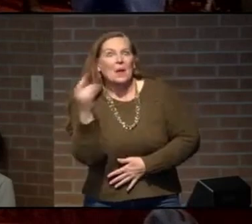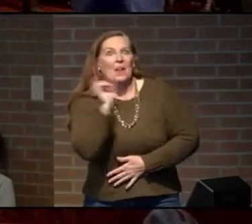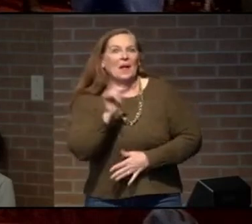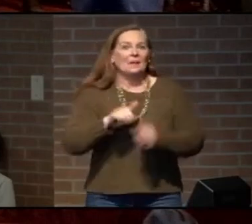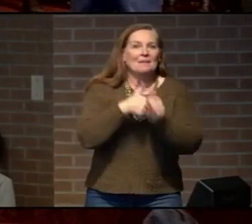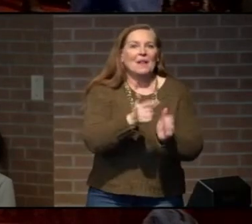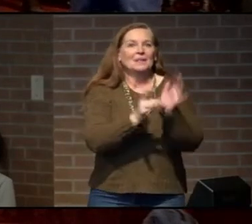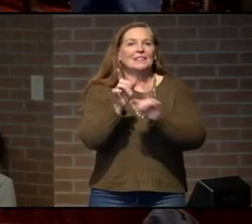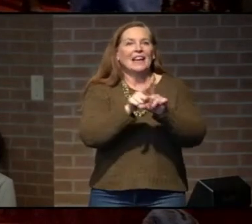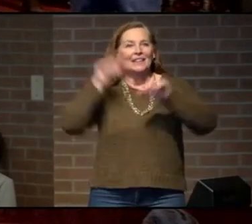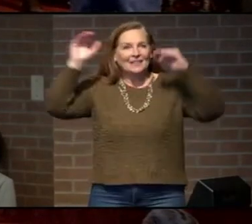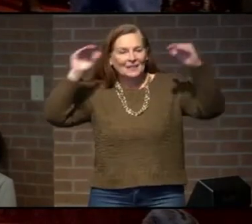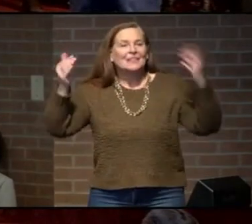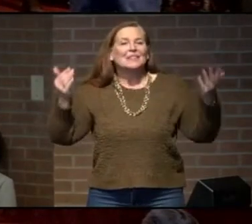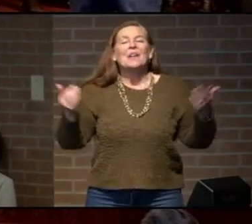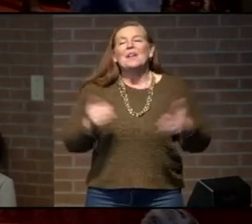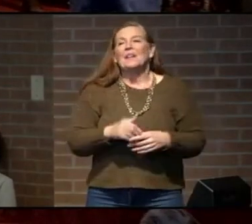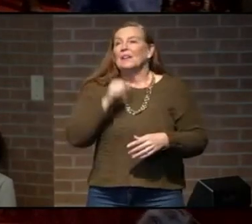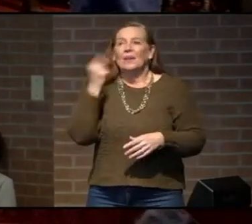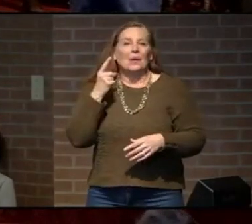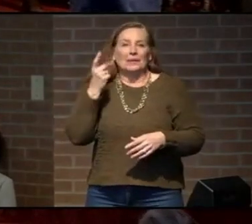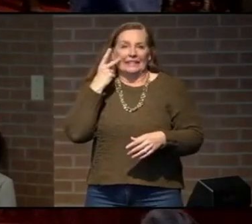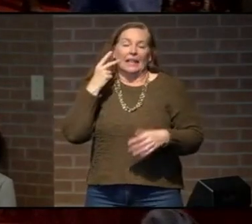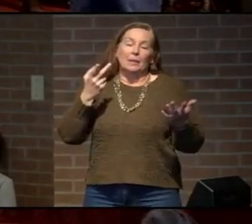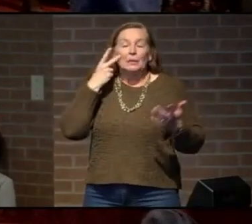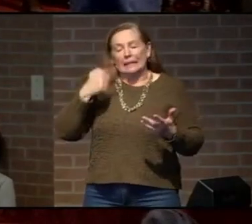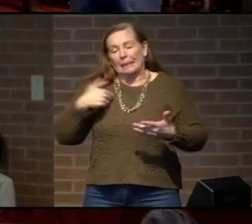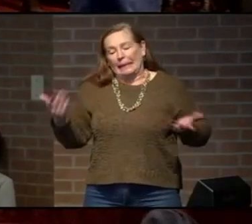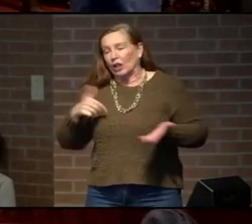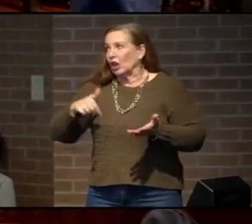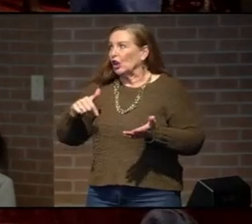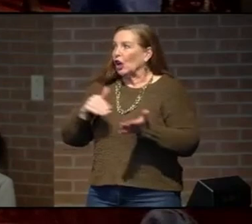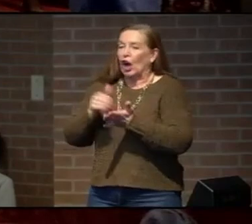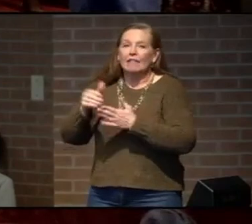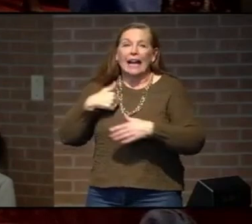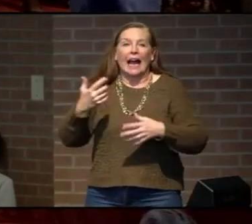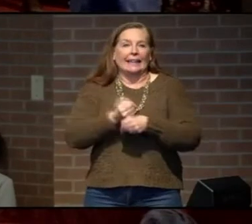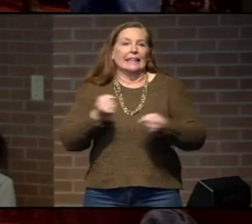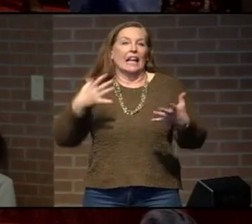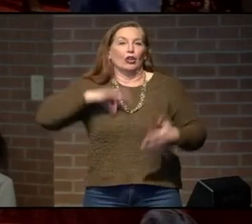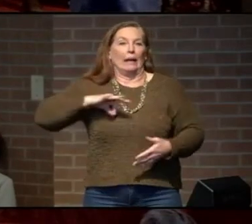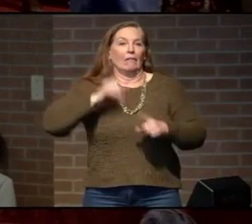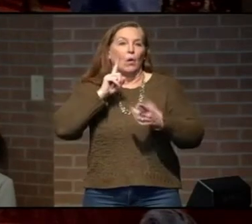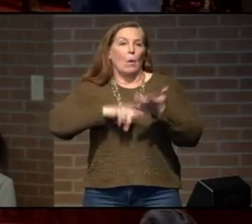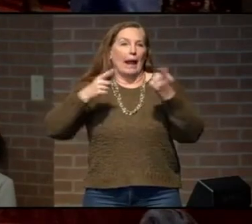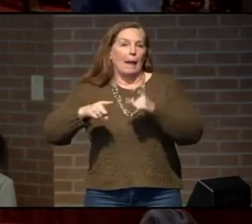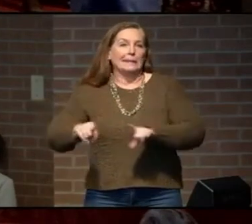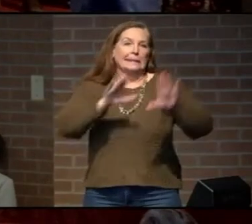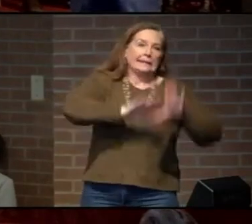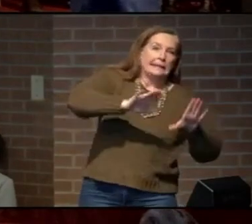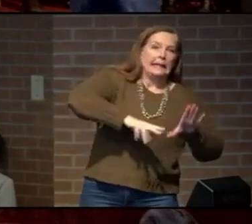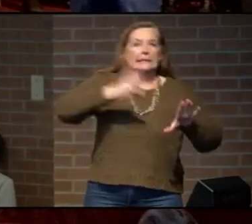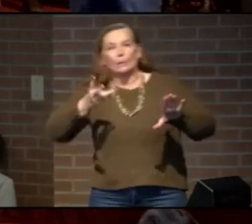adult. And so you don't always get to see me up here a lot, and so I get a lot of credit for what happens on Sundays and Wednesdays